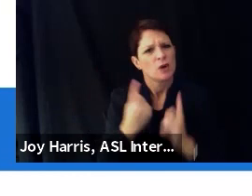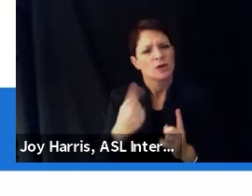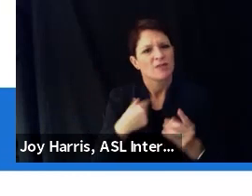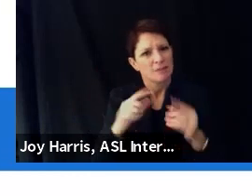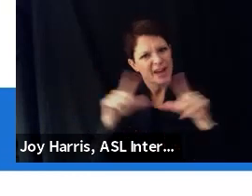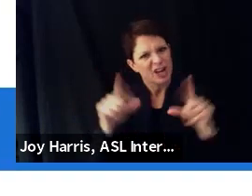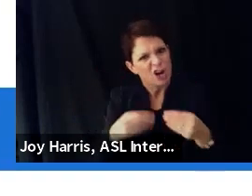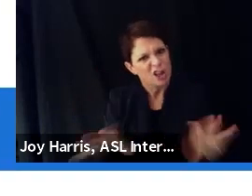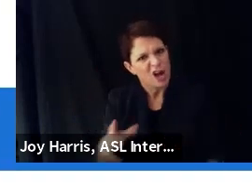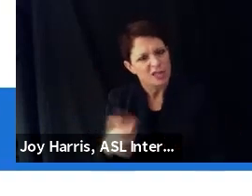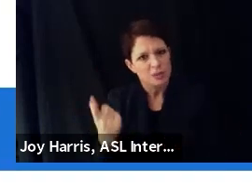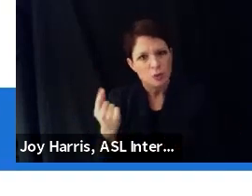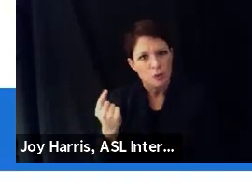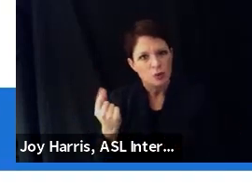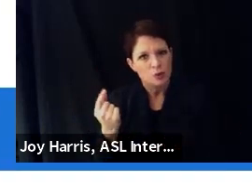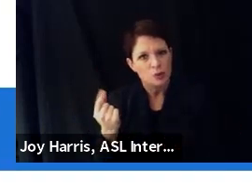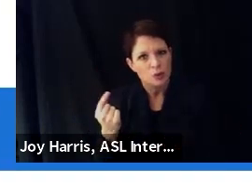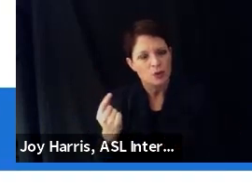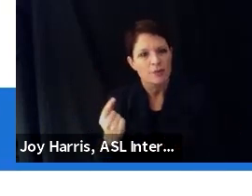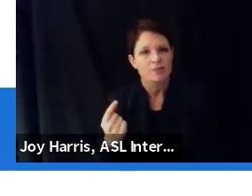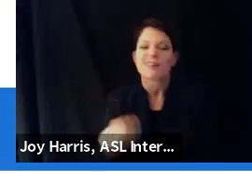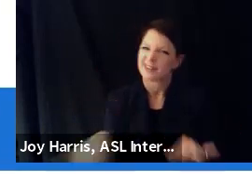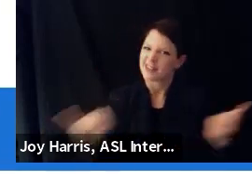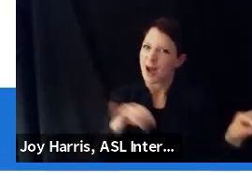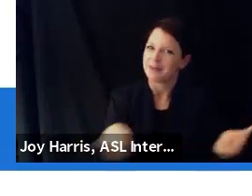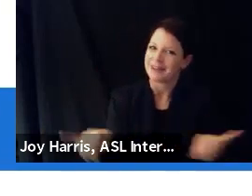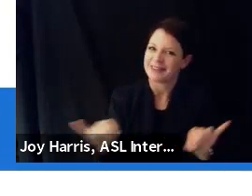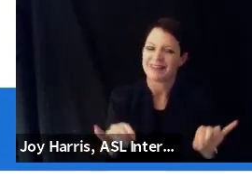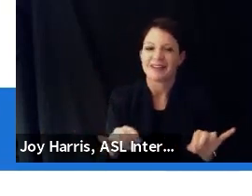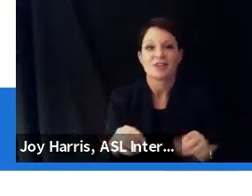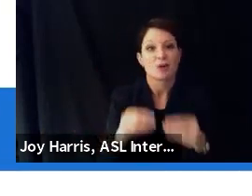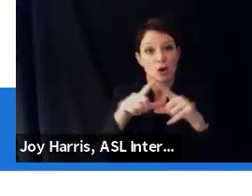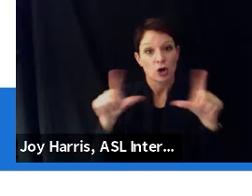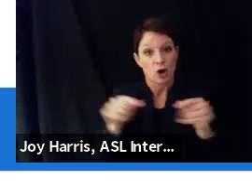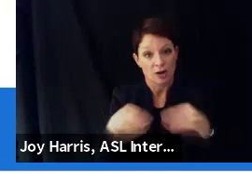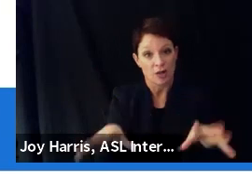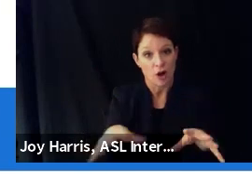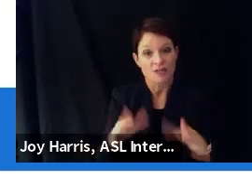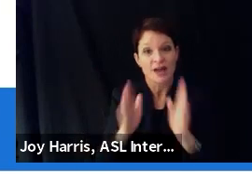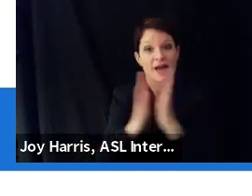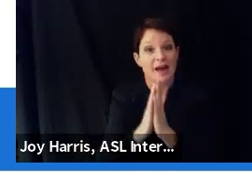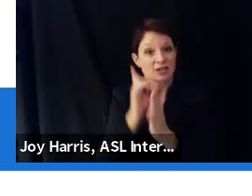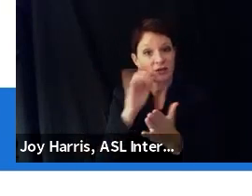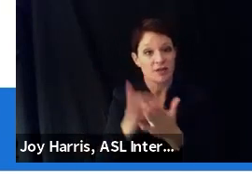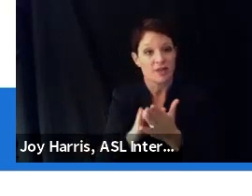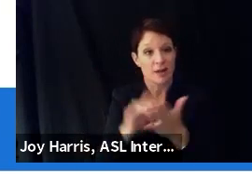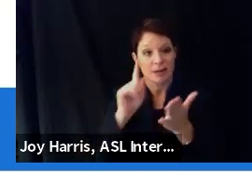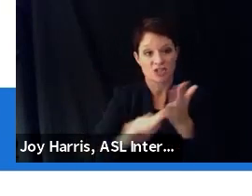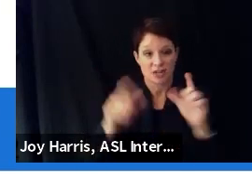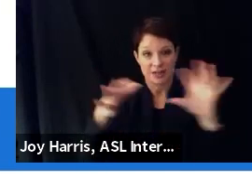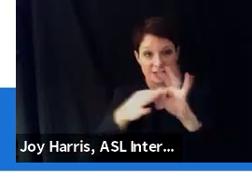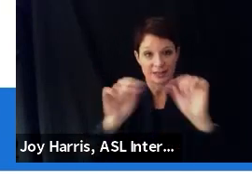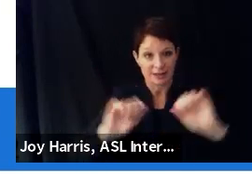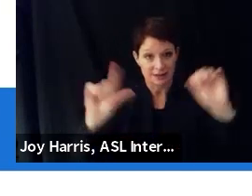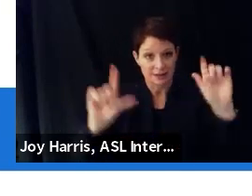your vaccine card, which is not uncommon. So if you have lost your vaccine card, you can request it by visiting the link in this slide,